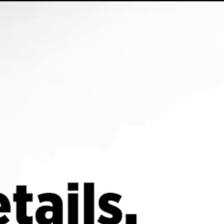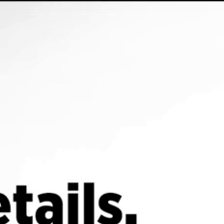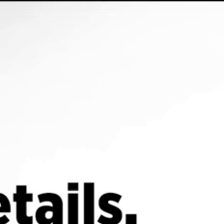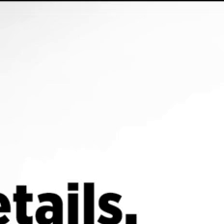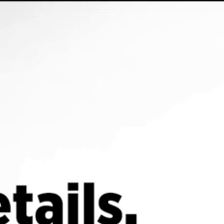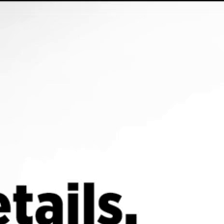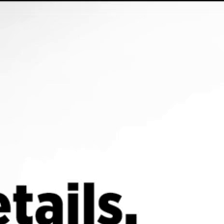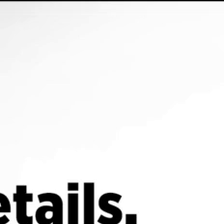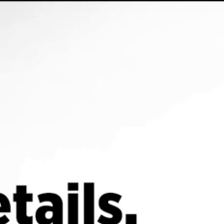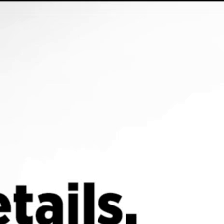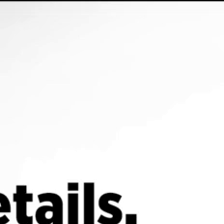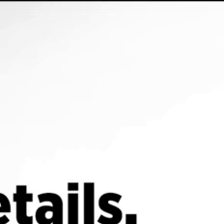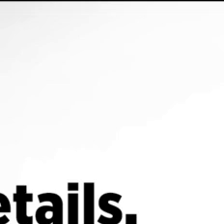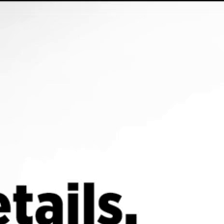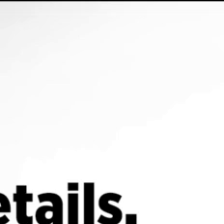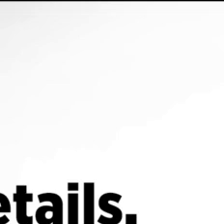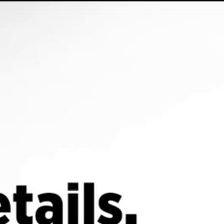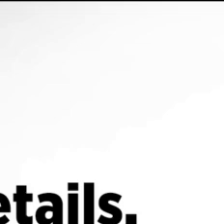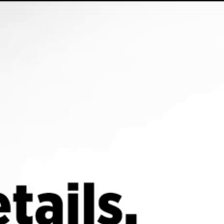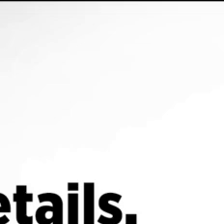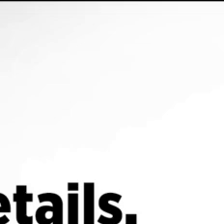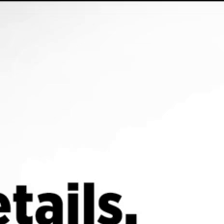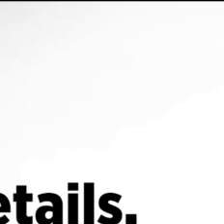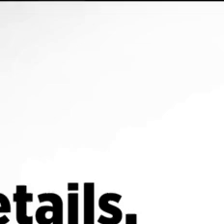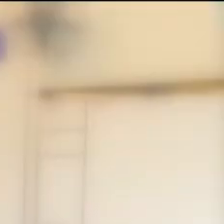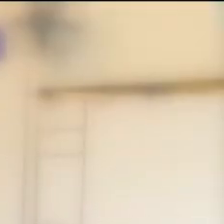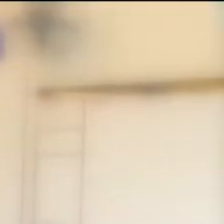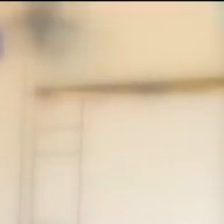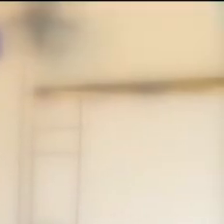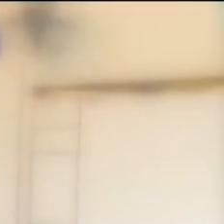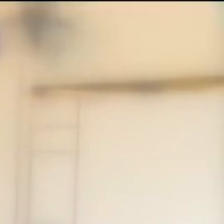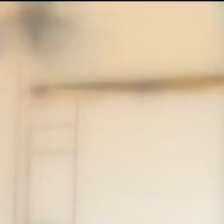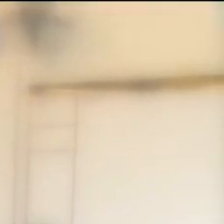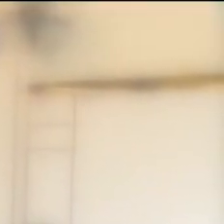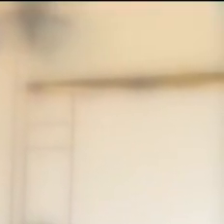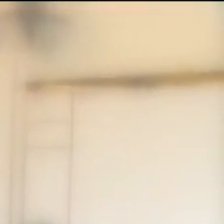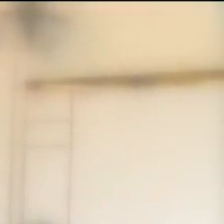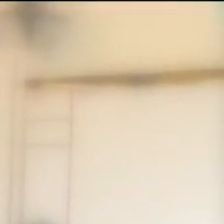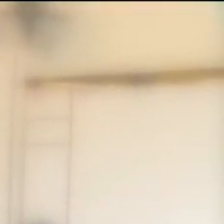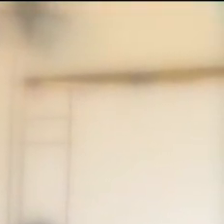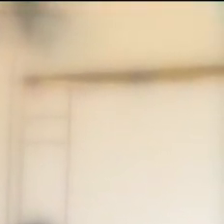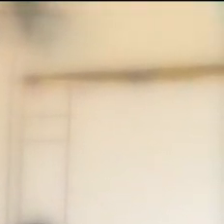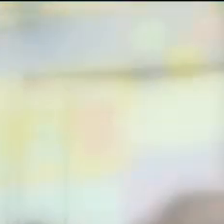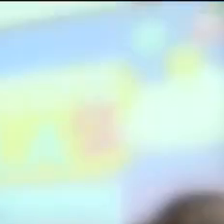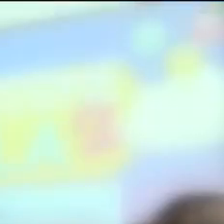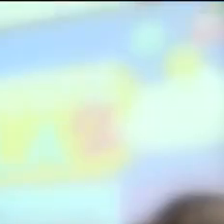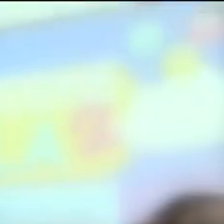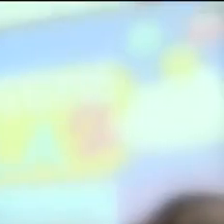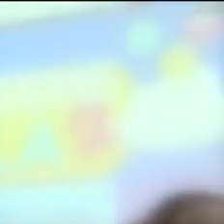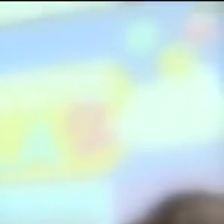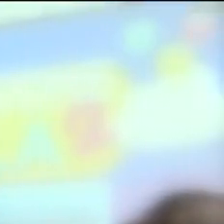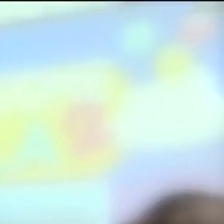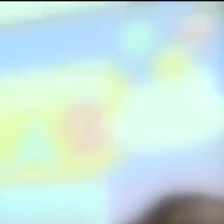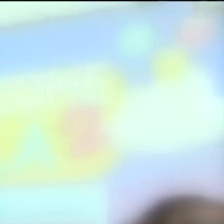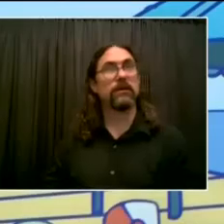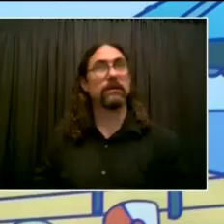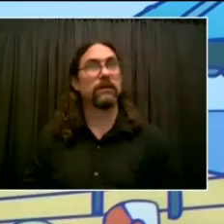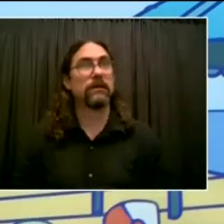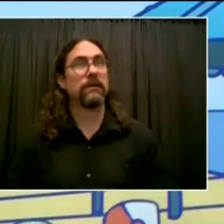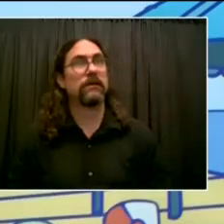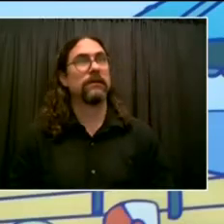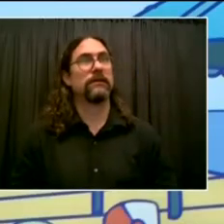medical exceptions that by law must be negotiated. The mayor says discussions with labor unions have already